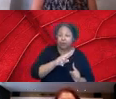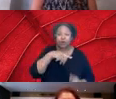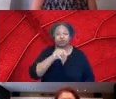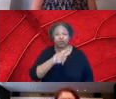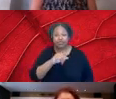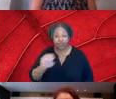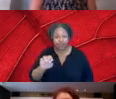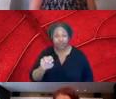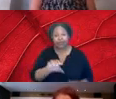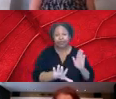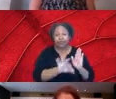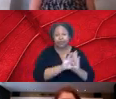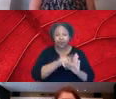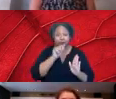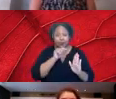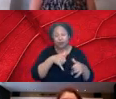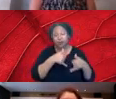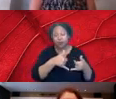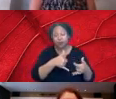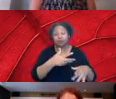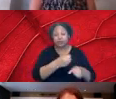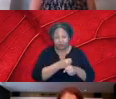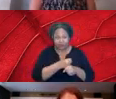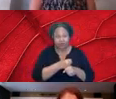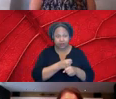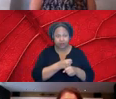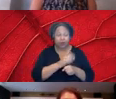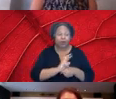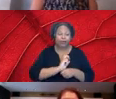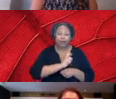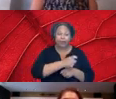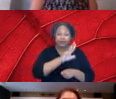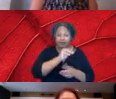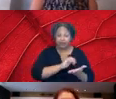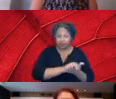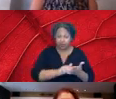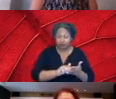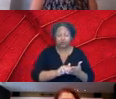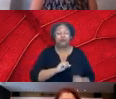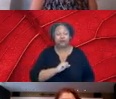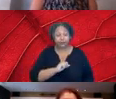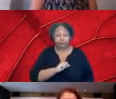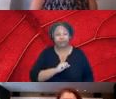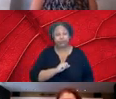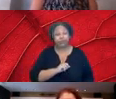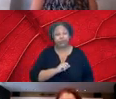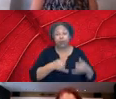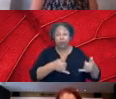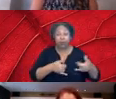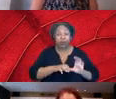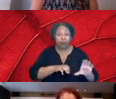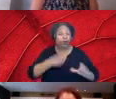the award recipient to receive $5,000. The award recognizes an